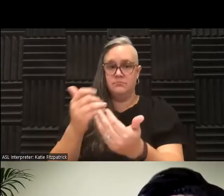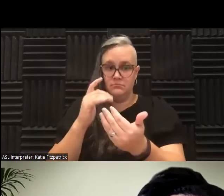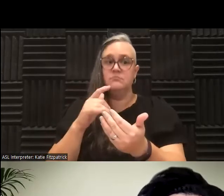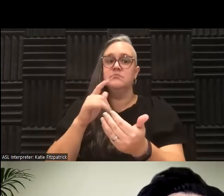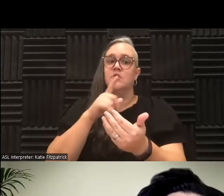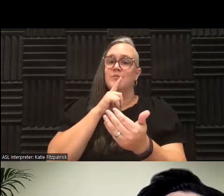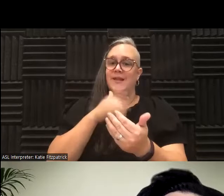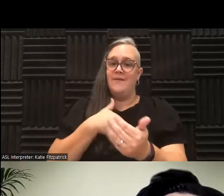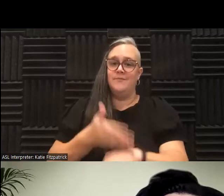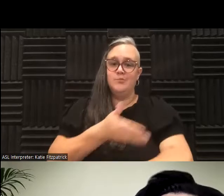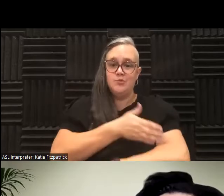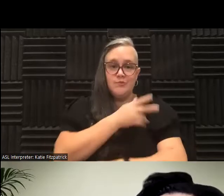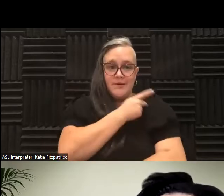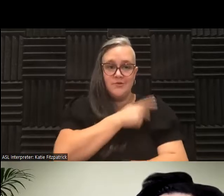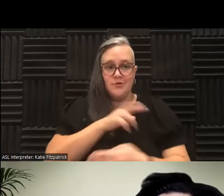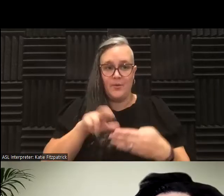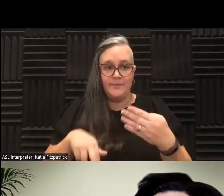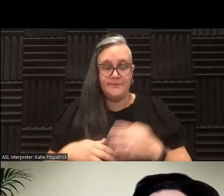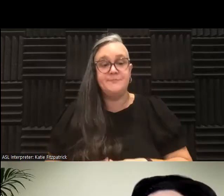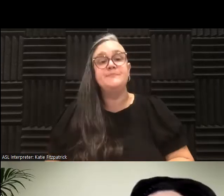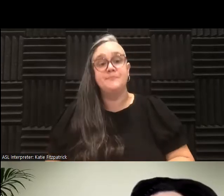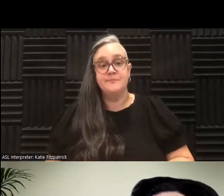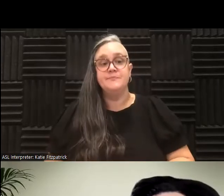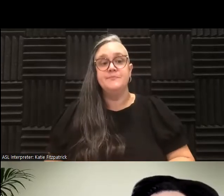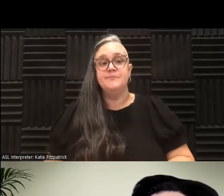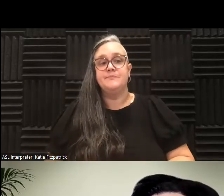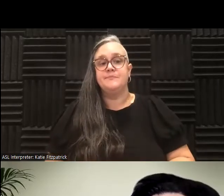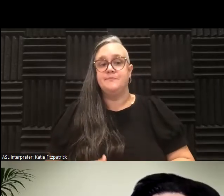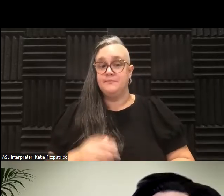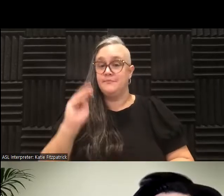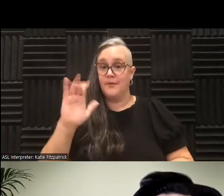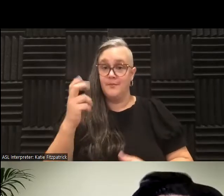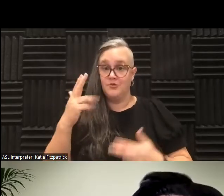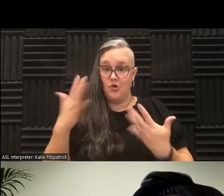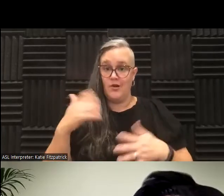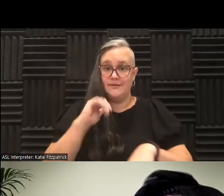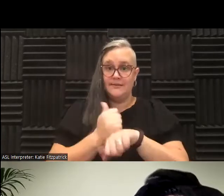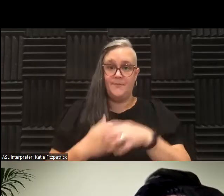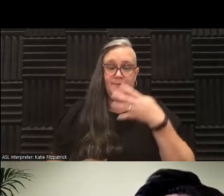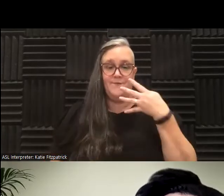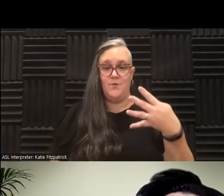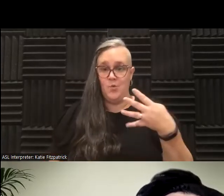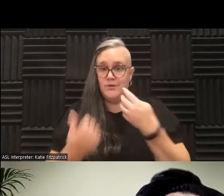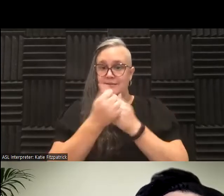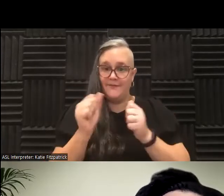outcomes. Currently, Michigan has implemented 4 of these safety bundles.